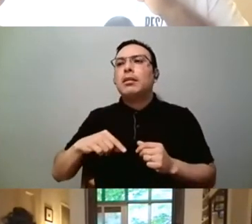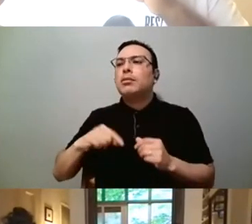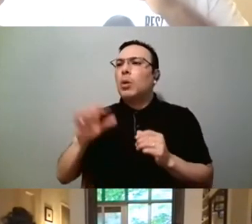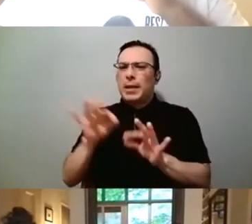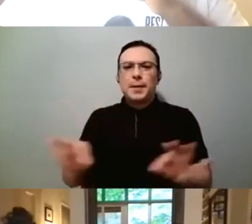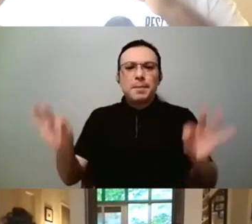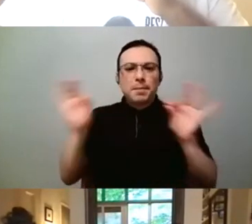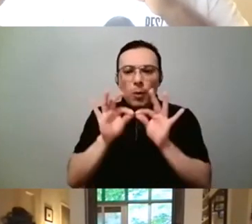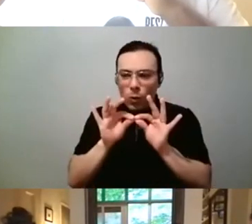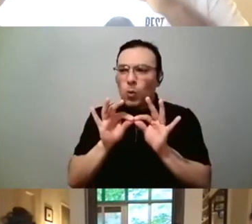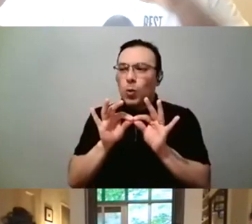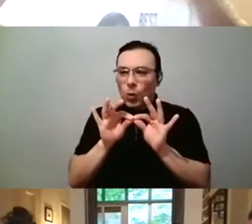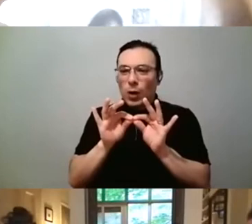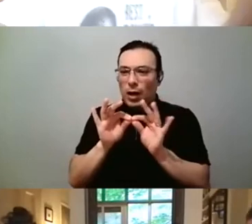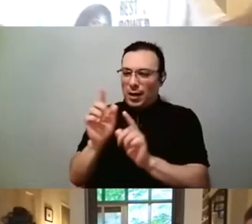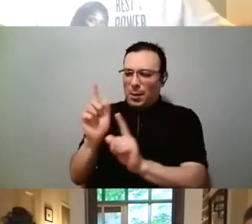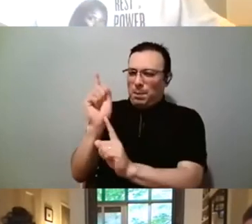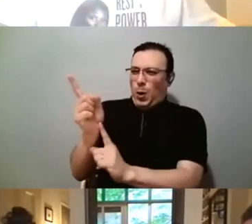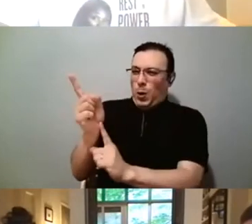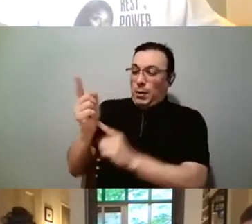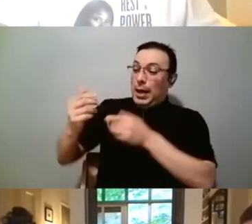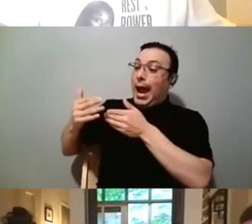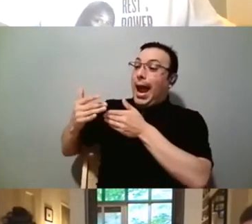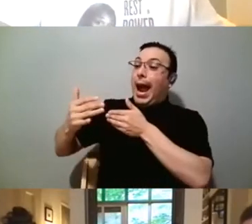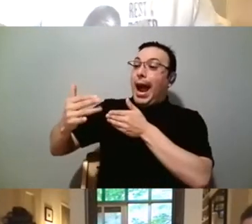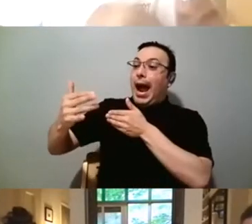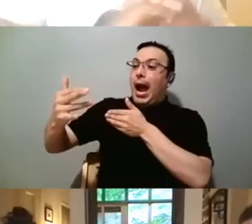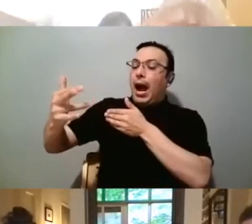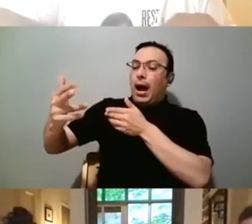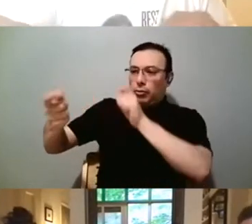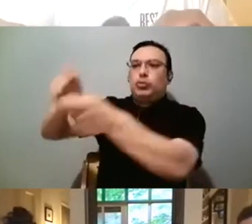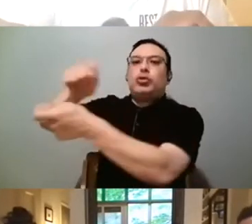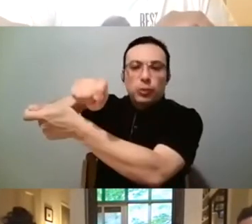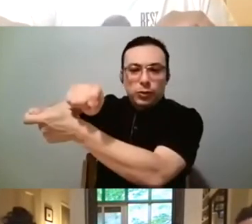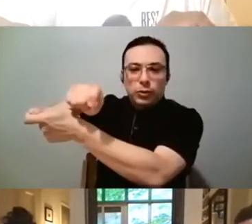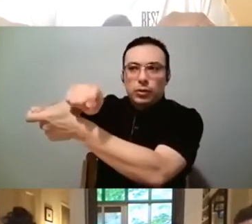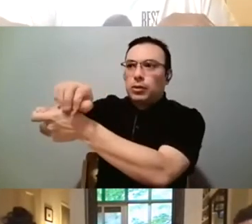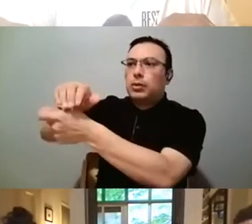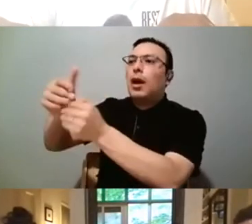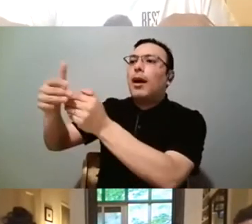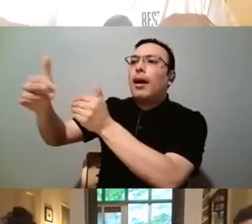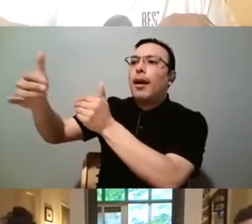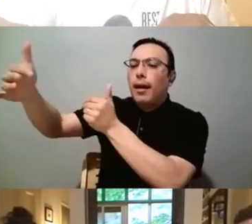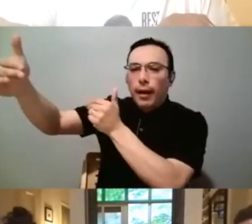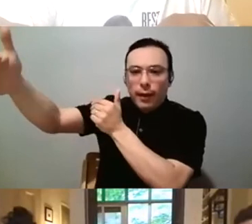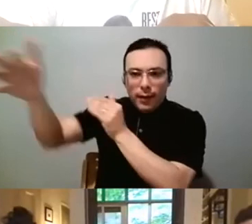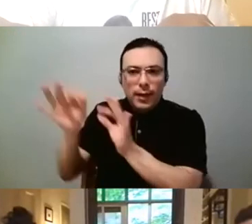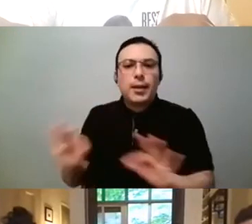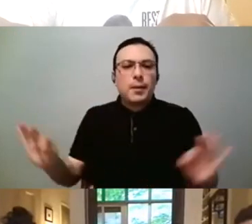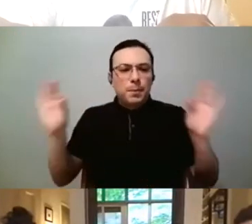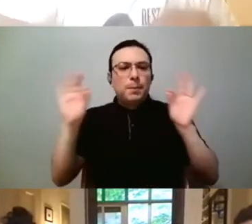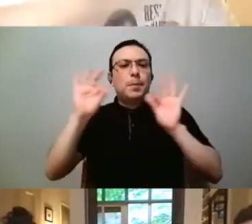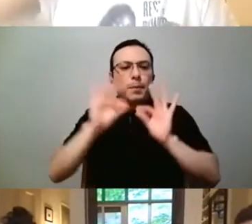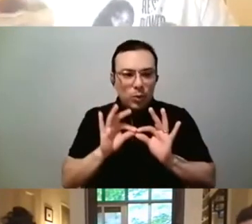of turning point in how they express how these beings are expressing themselves they're not saying that they're